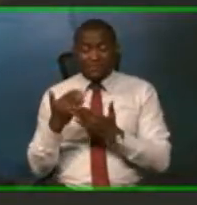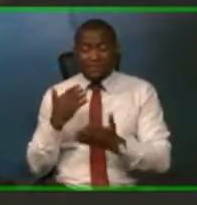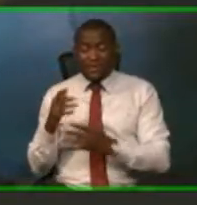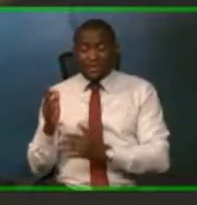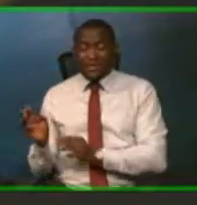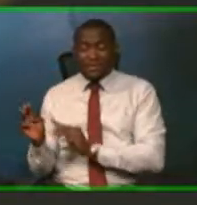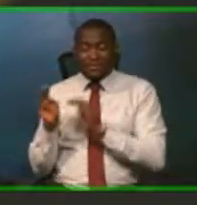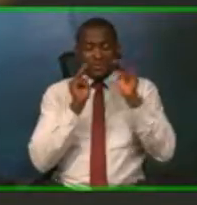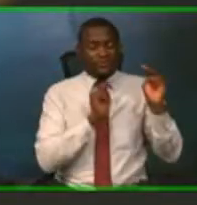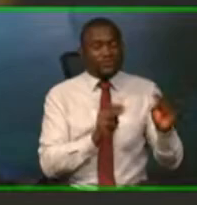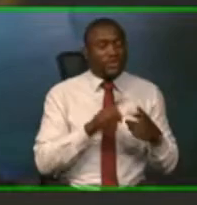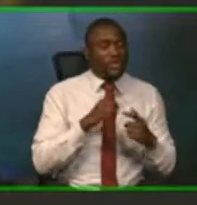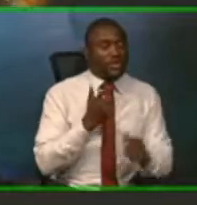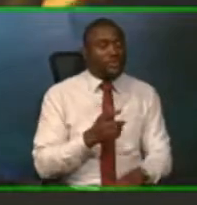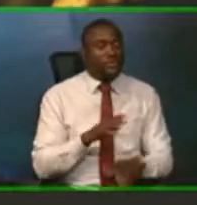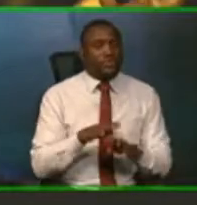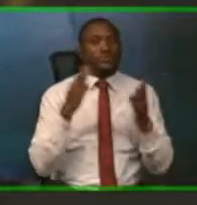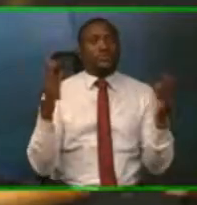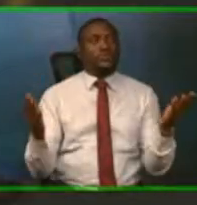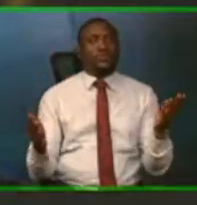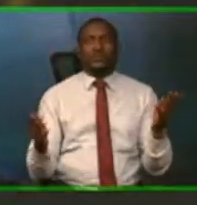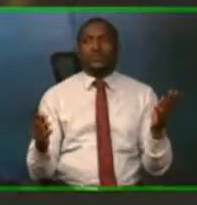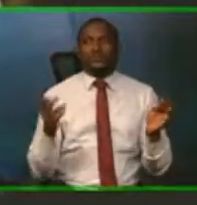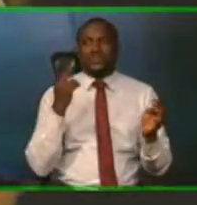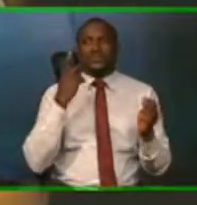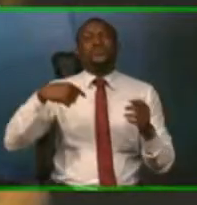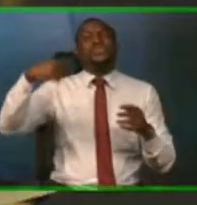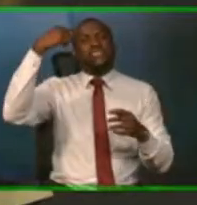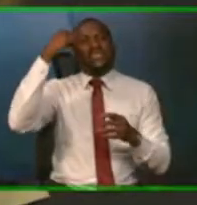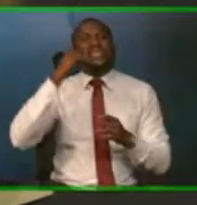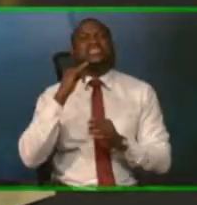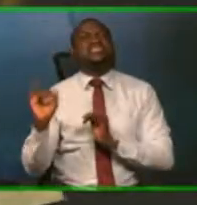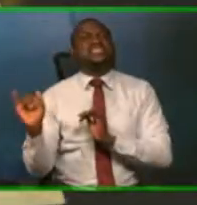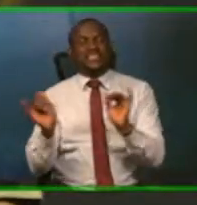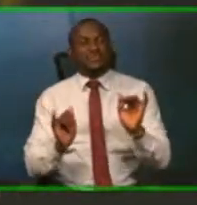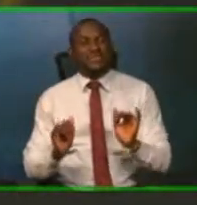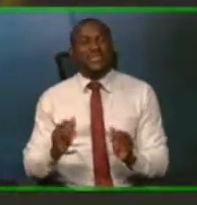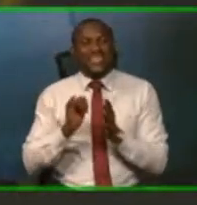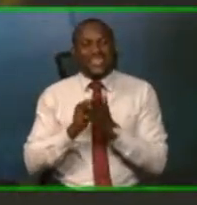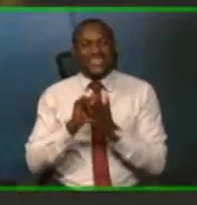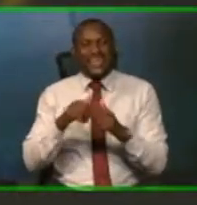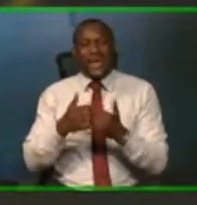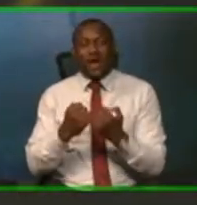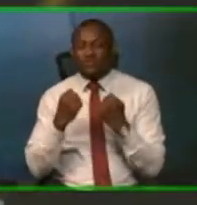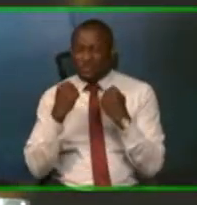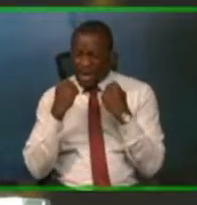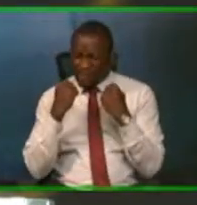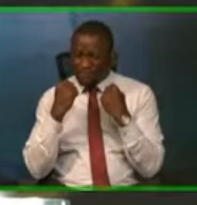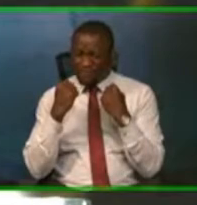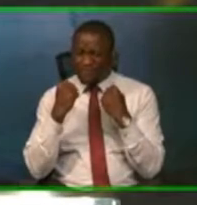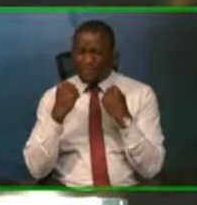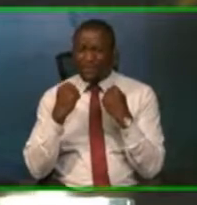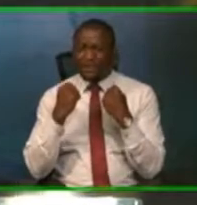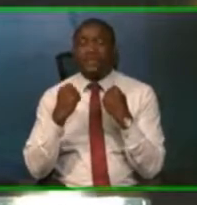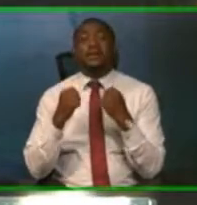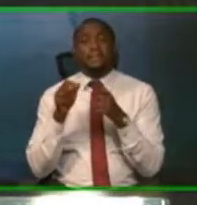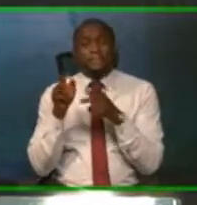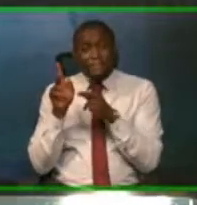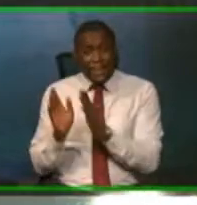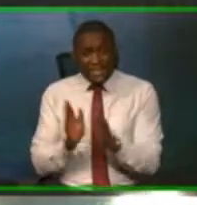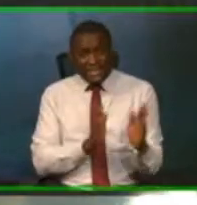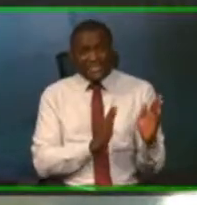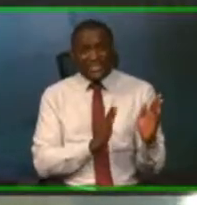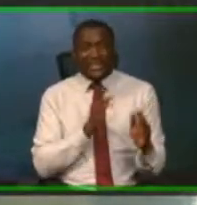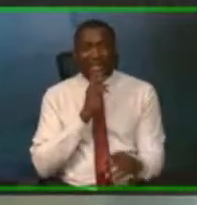the other structure and they open you up, you would not even know you are transited. That is how powerful and predictable patterns